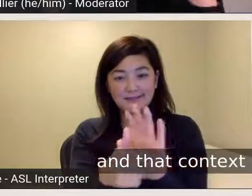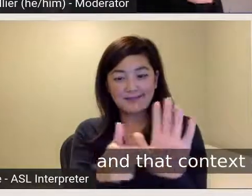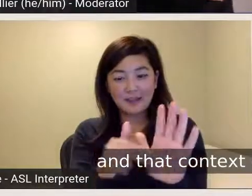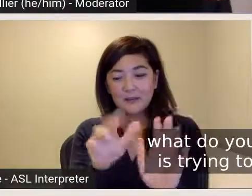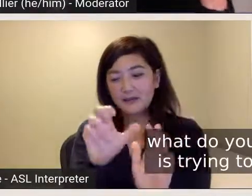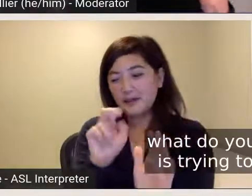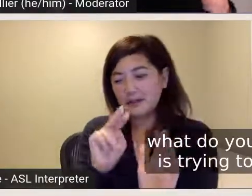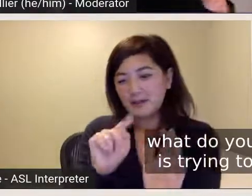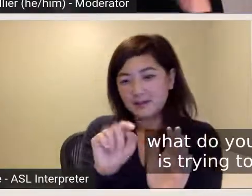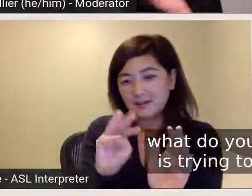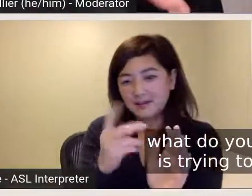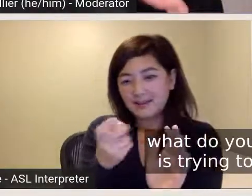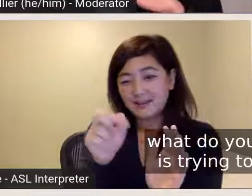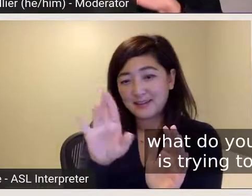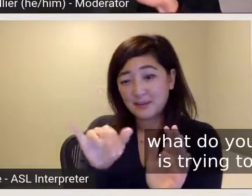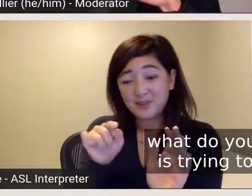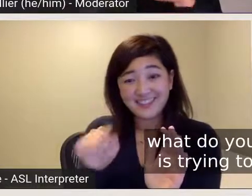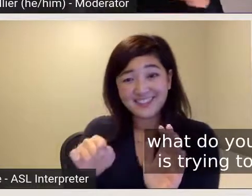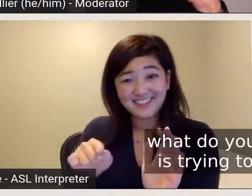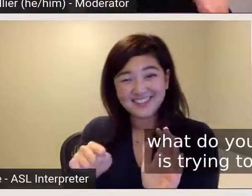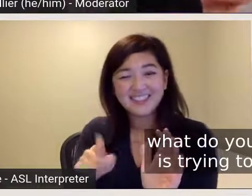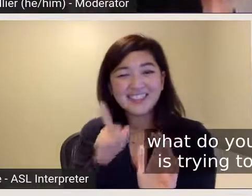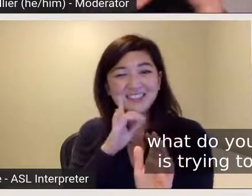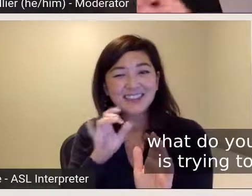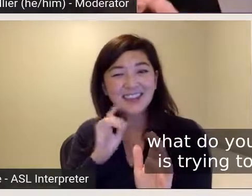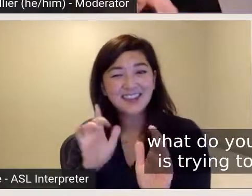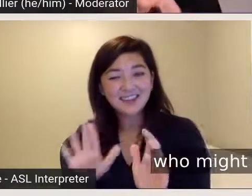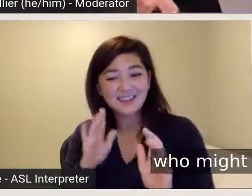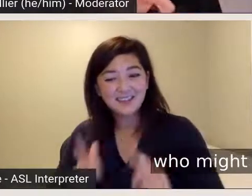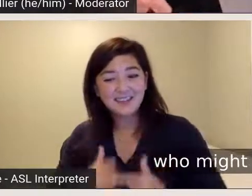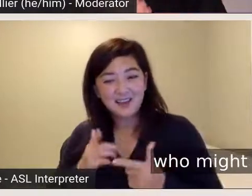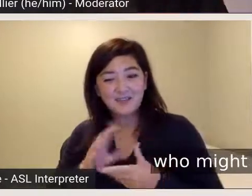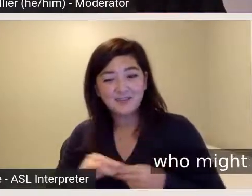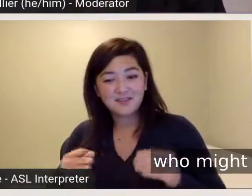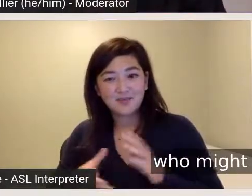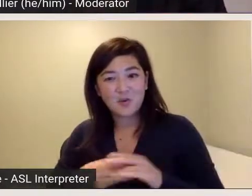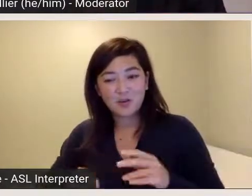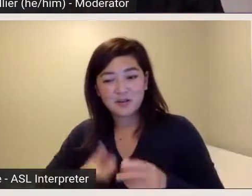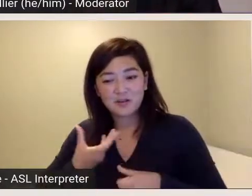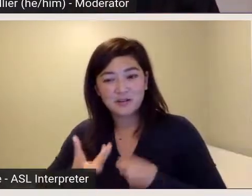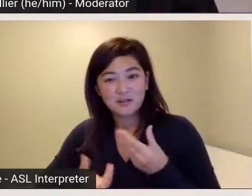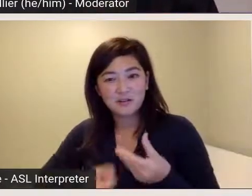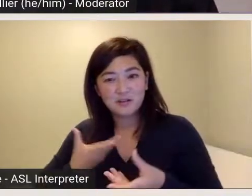being an obituary, what do you think that he is trying to offer people who might see this film?